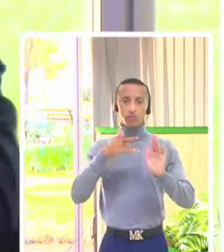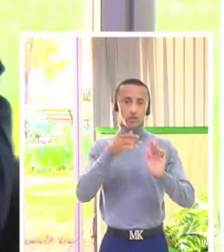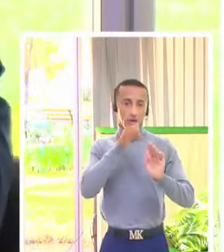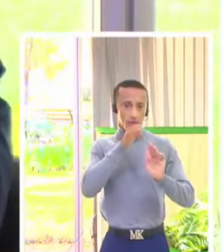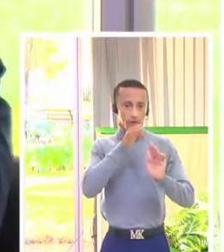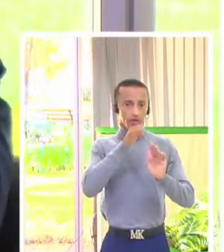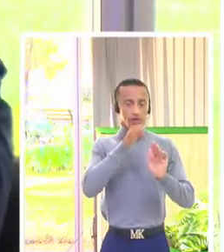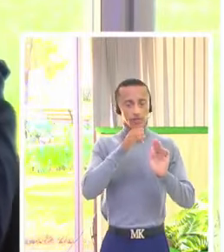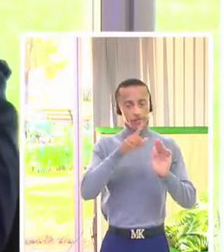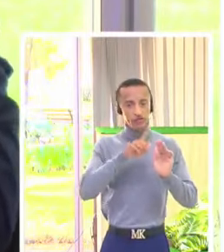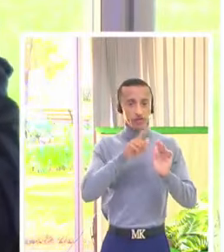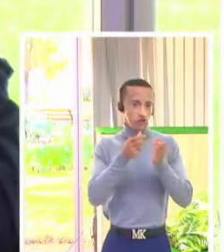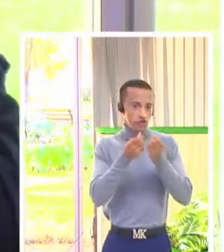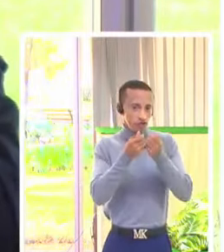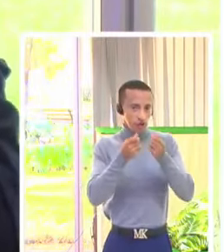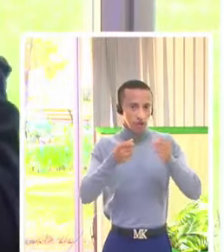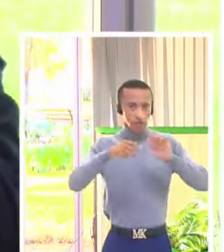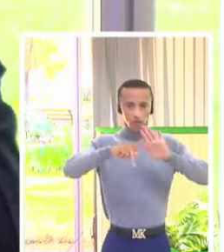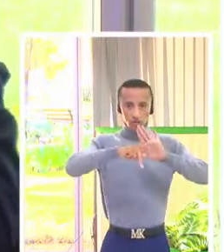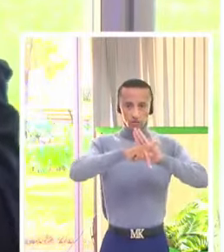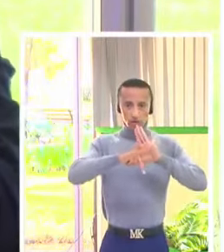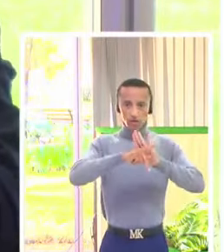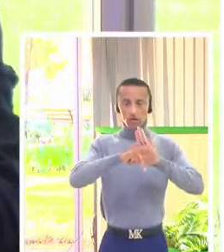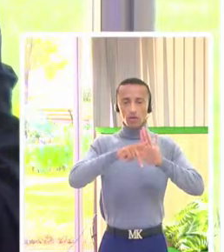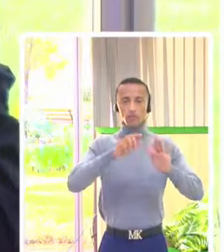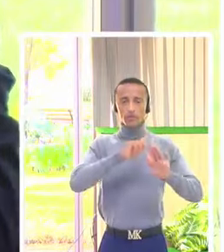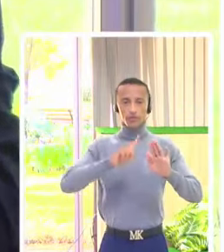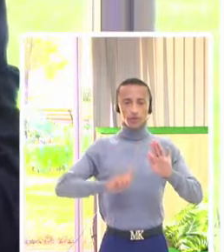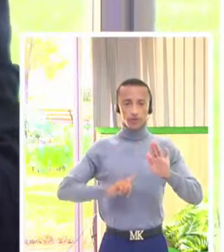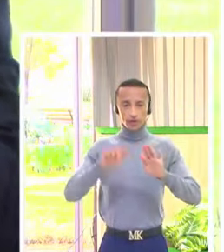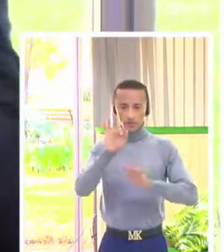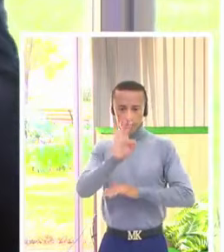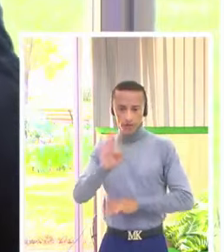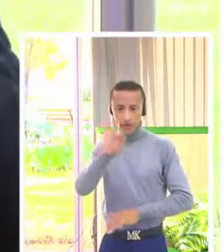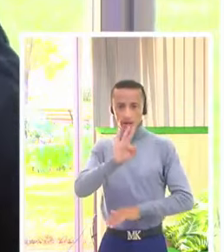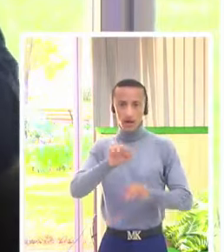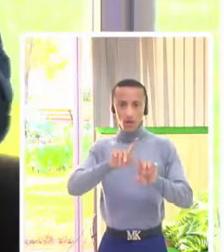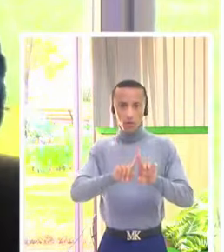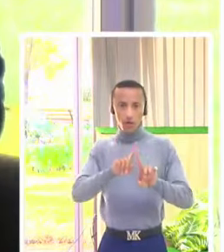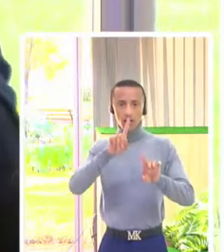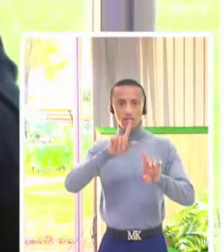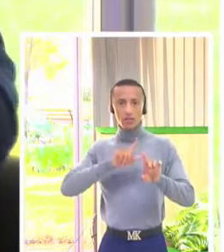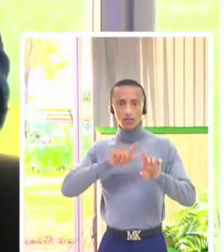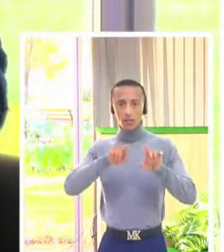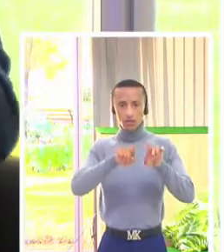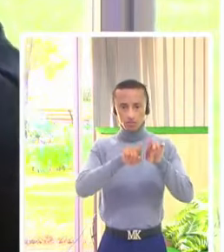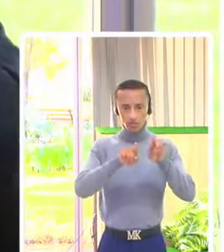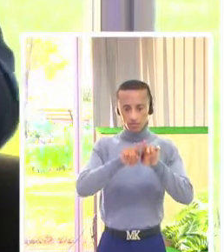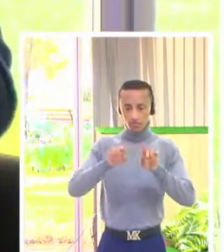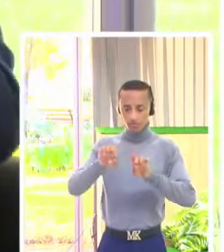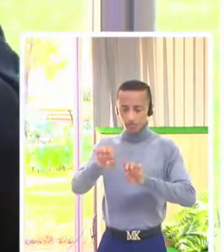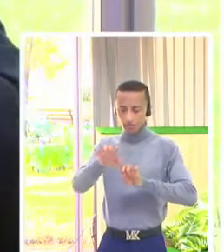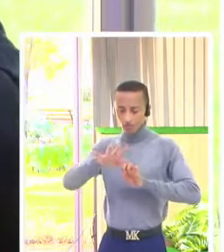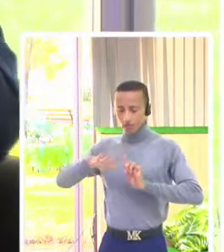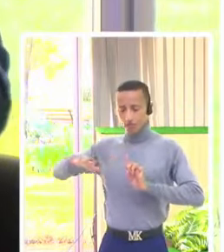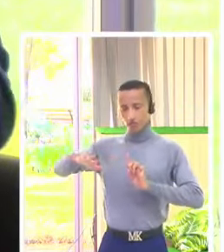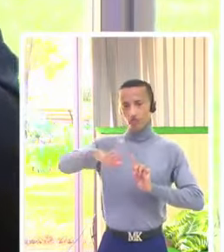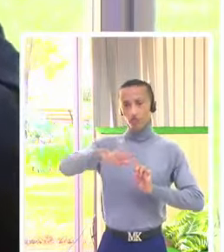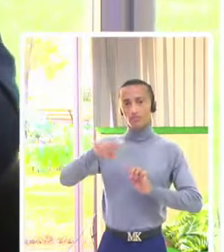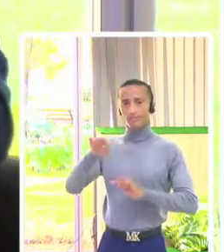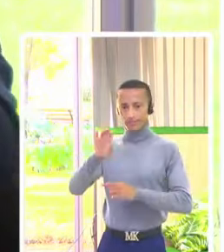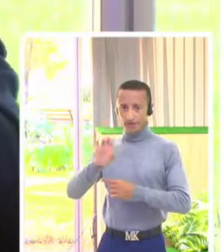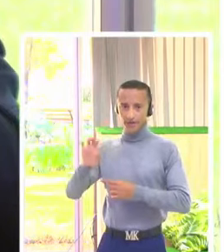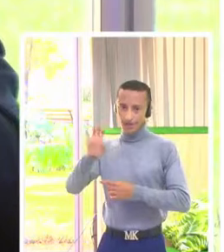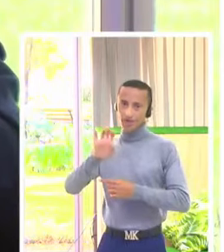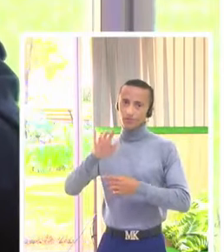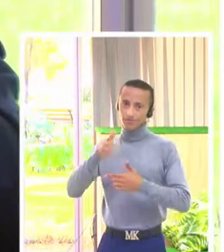right? Through the states, but mostly local. So slowly, the federal government started tying